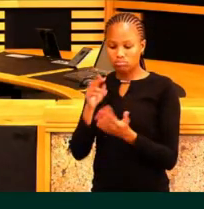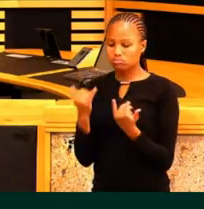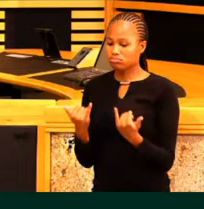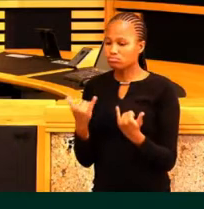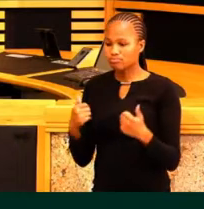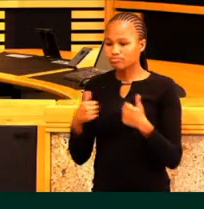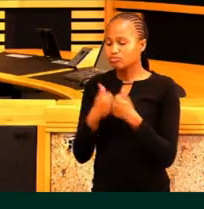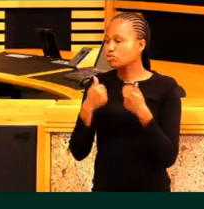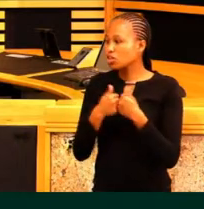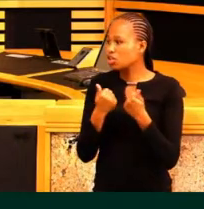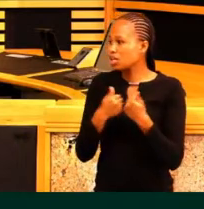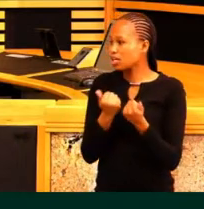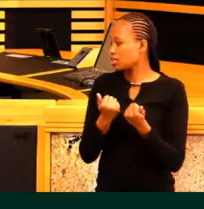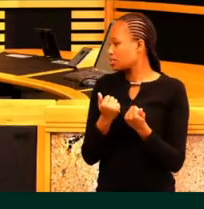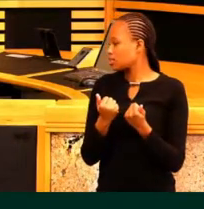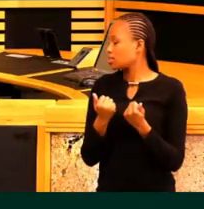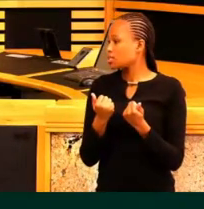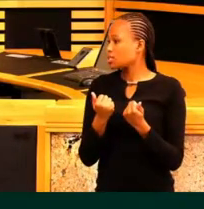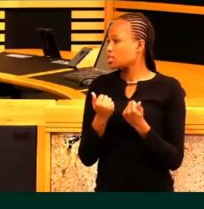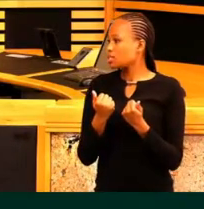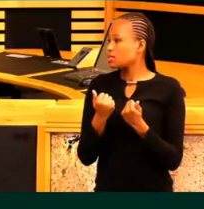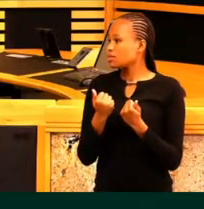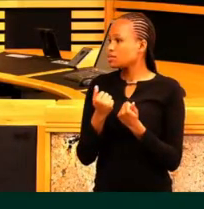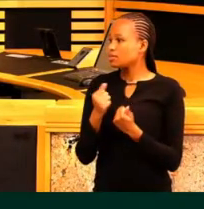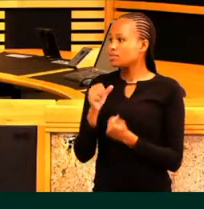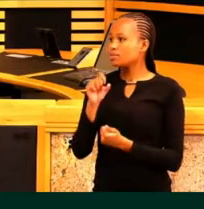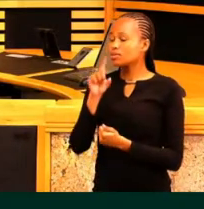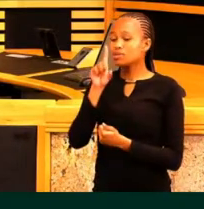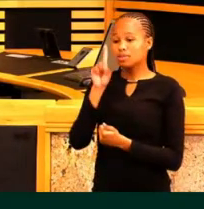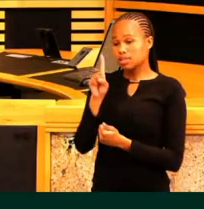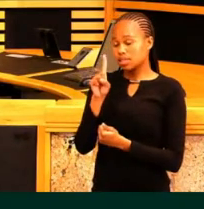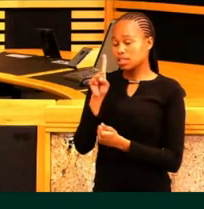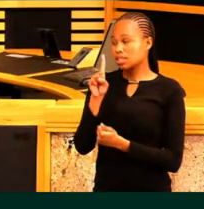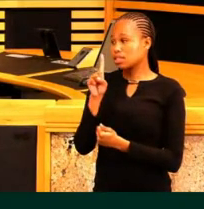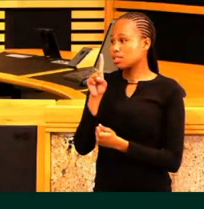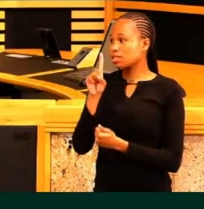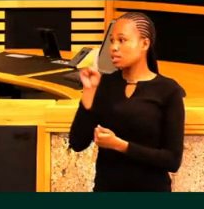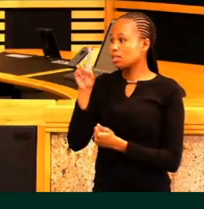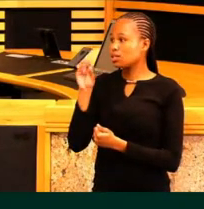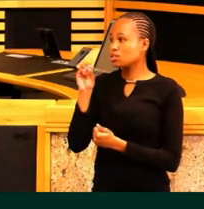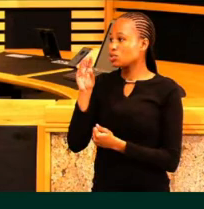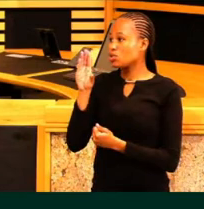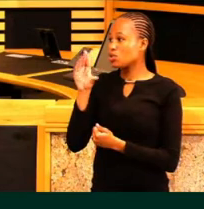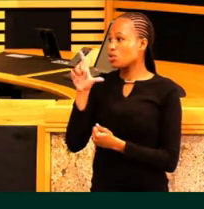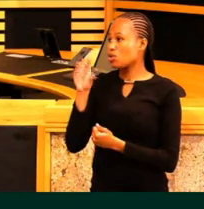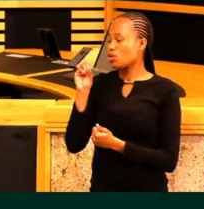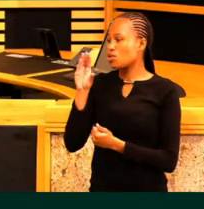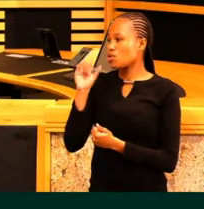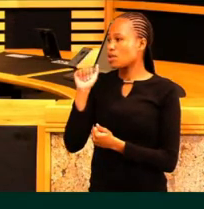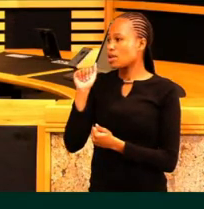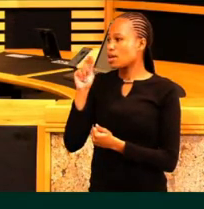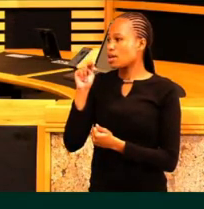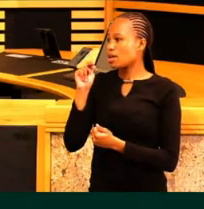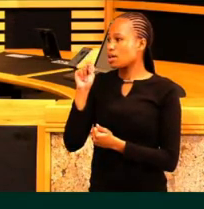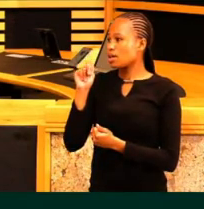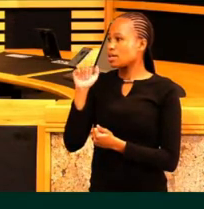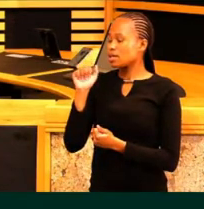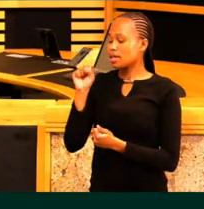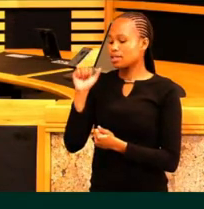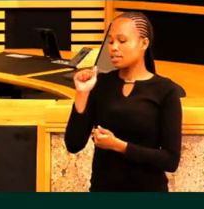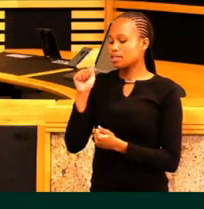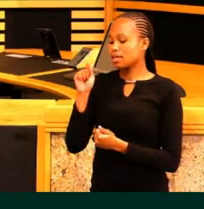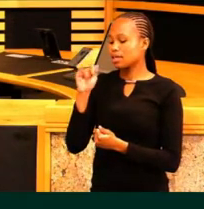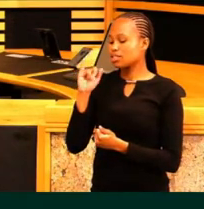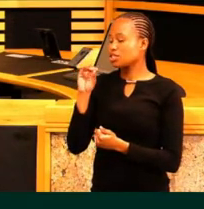challenge of the the dollarization so that we've got an economy that as a